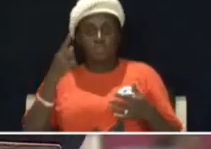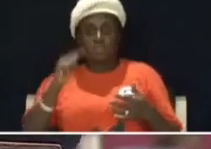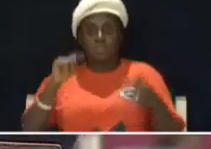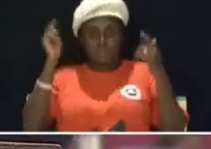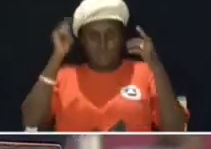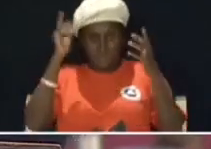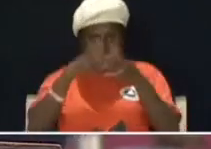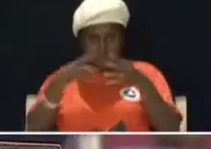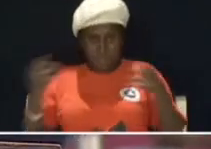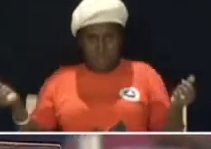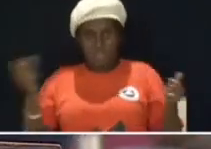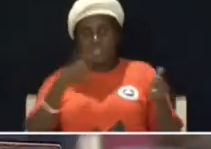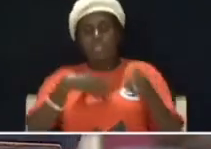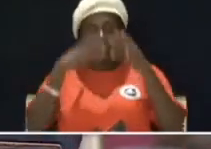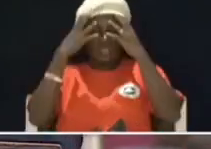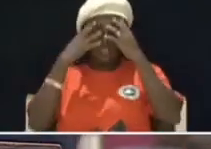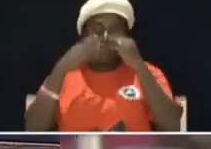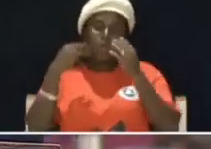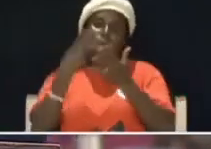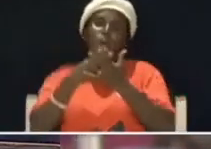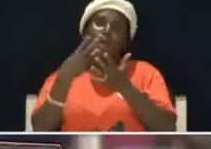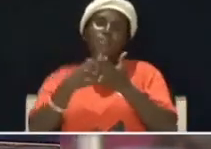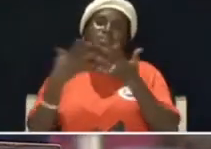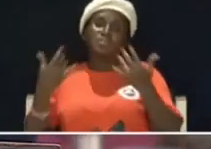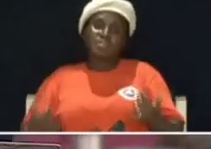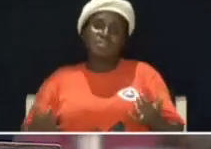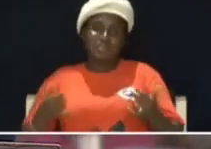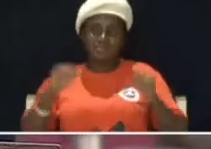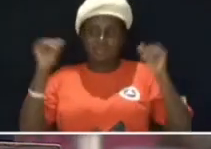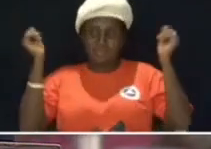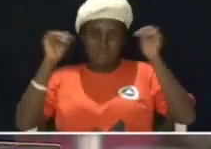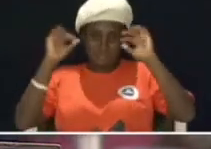she sleeps soundly now. Praise the Lord.